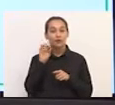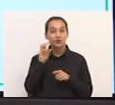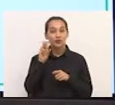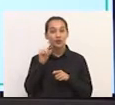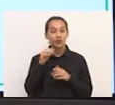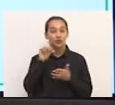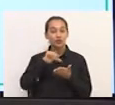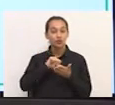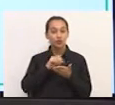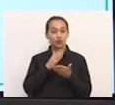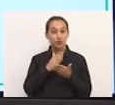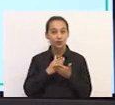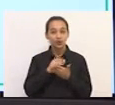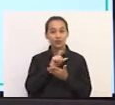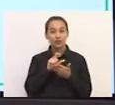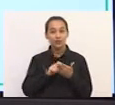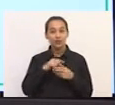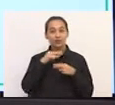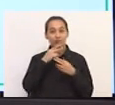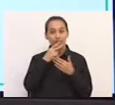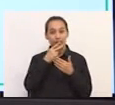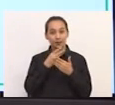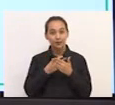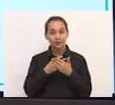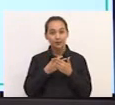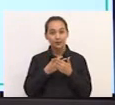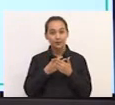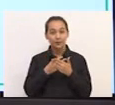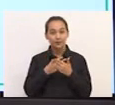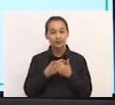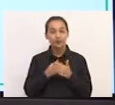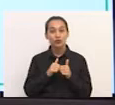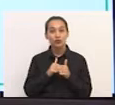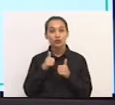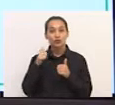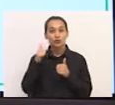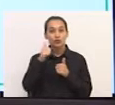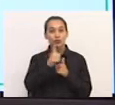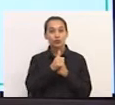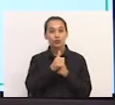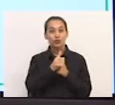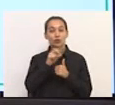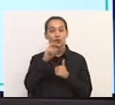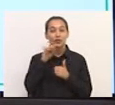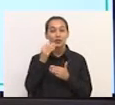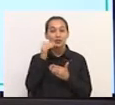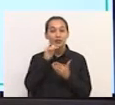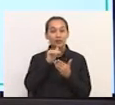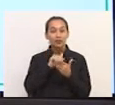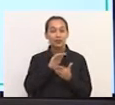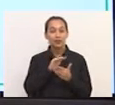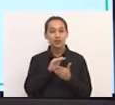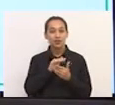etadi. Marhamat, ushbu misralarga e'tibor bering. Quvib u donanga yetdi boychi bor,